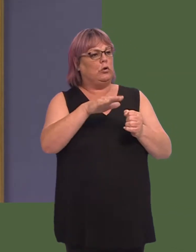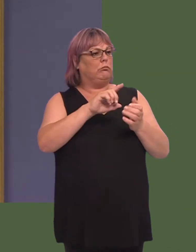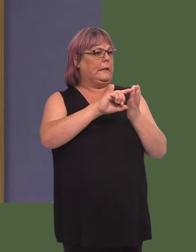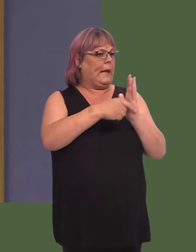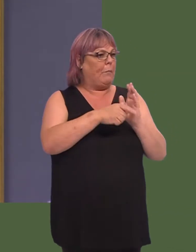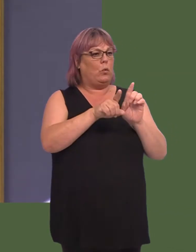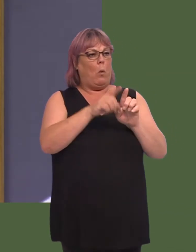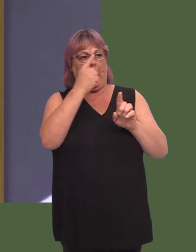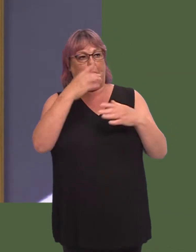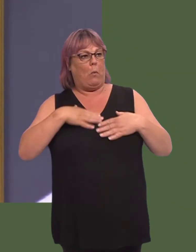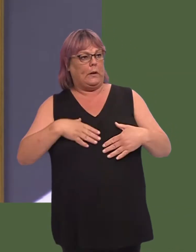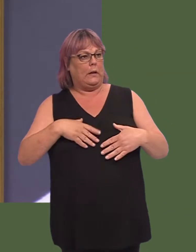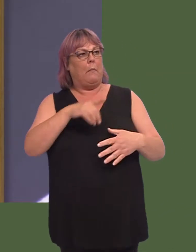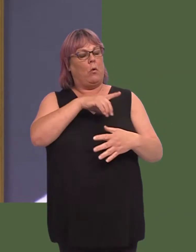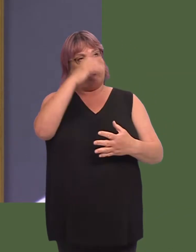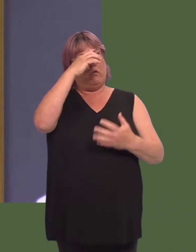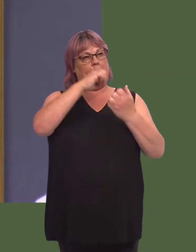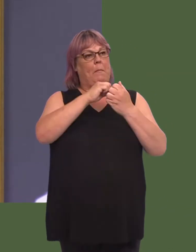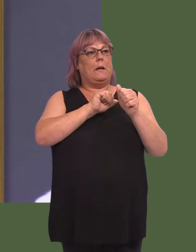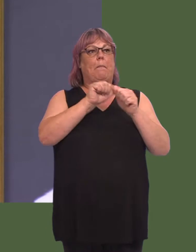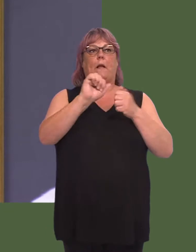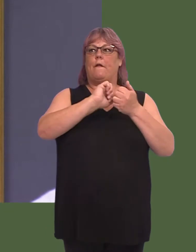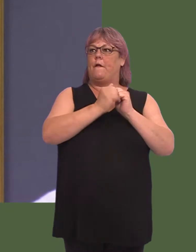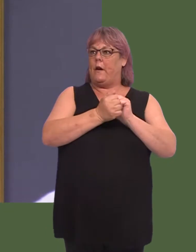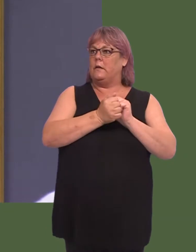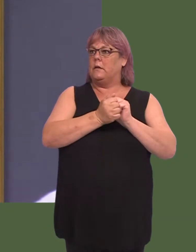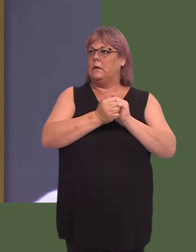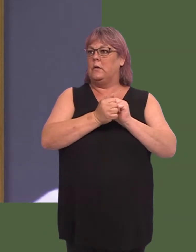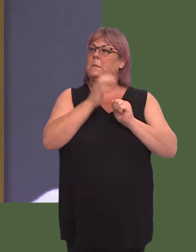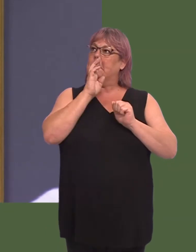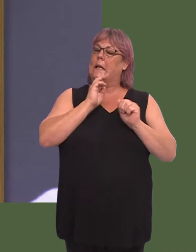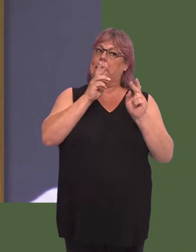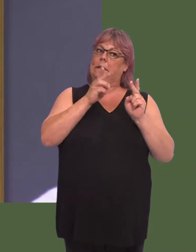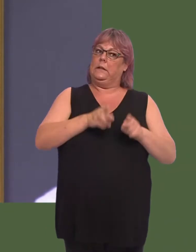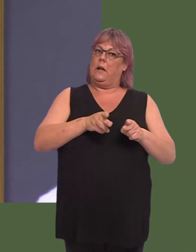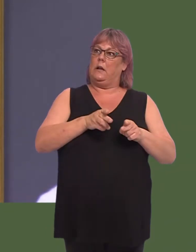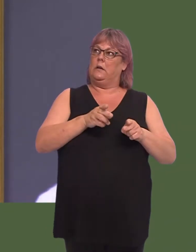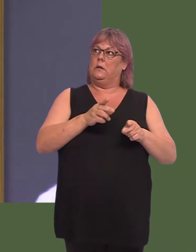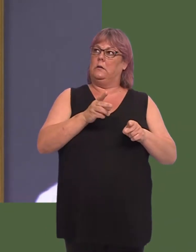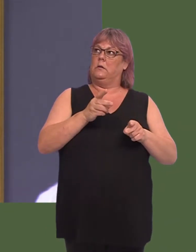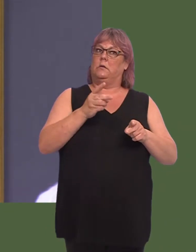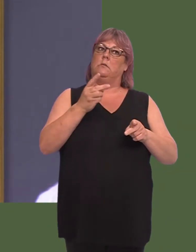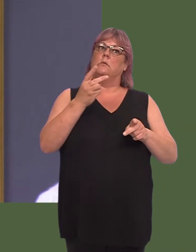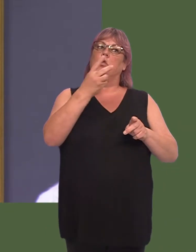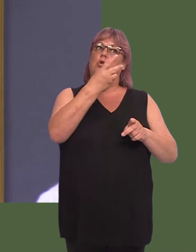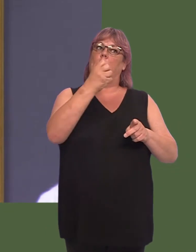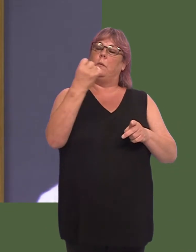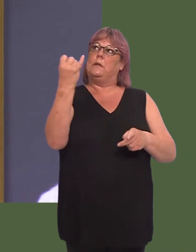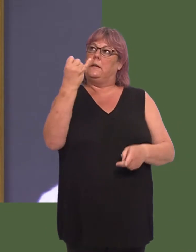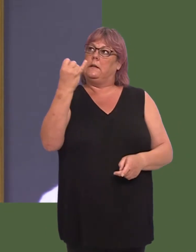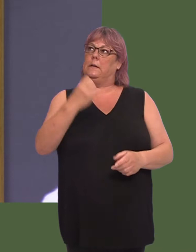and disabled children. And he did that in memory of his best friend, Rihanna, who sadly passed away